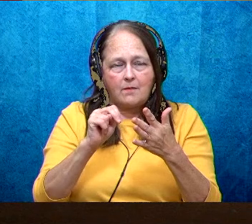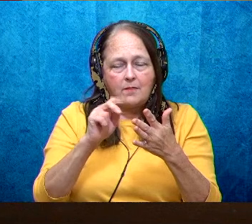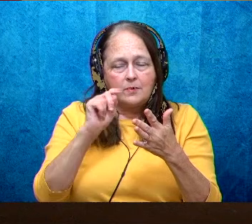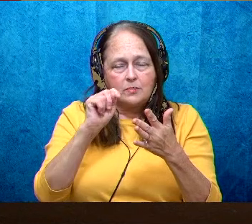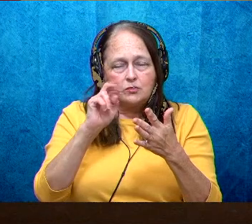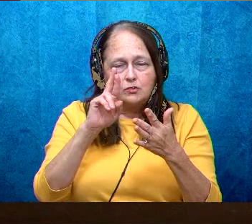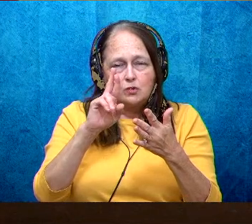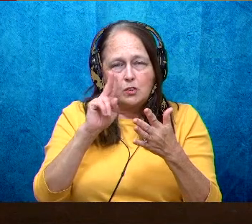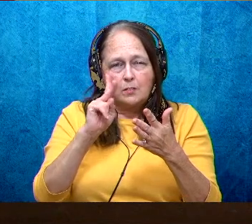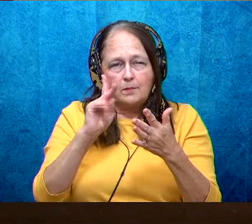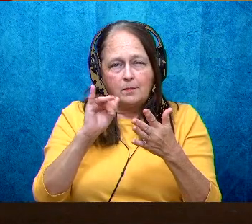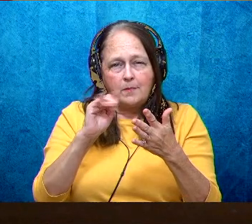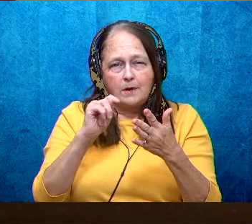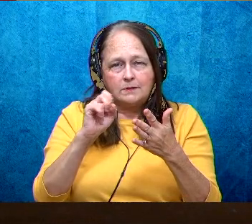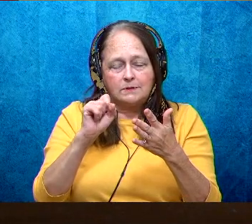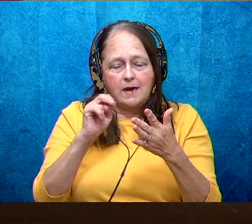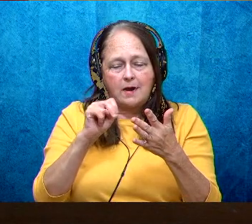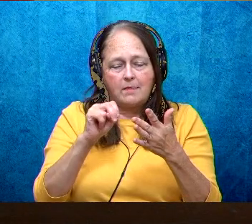Turkmenistan,